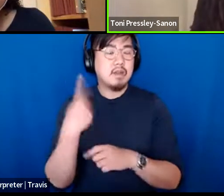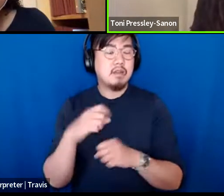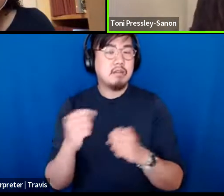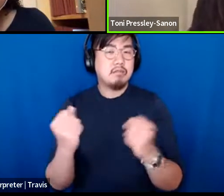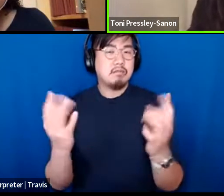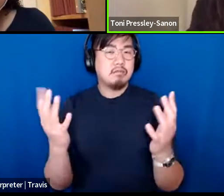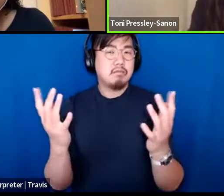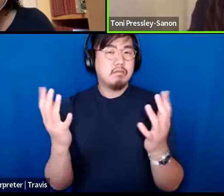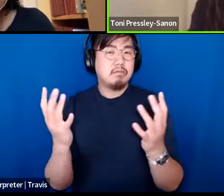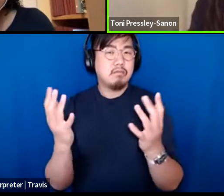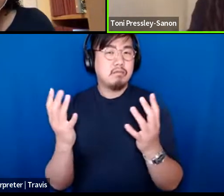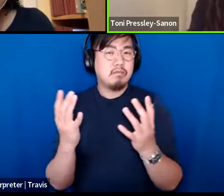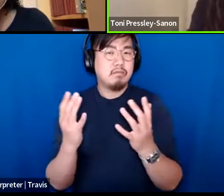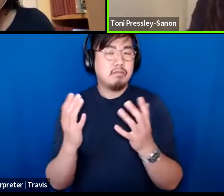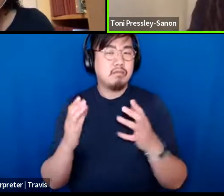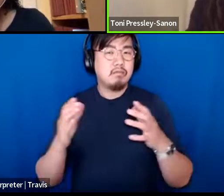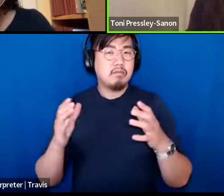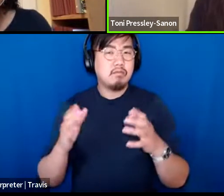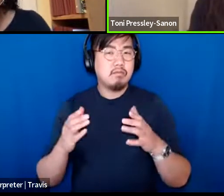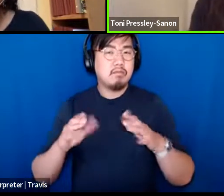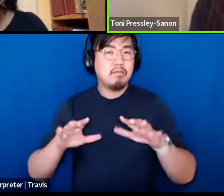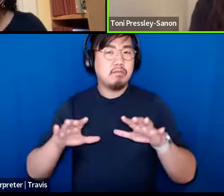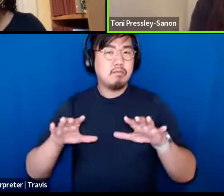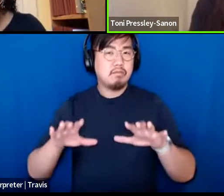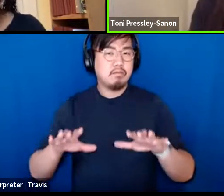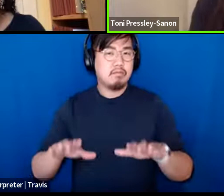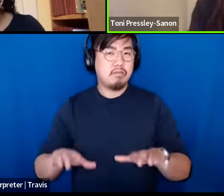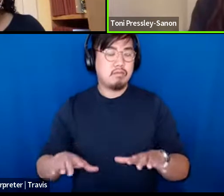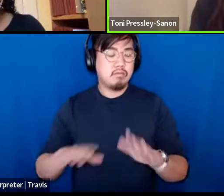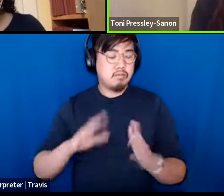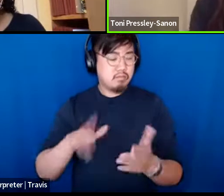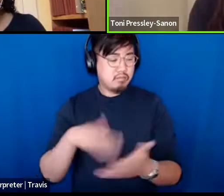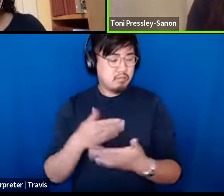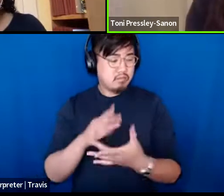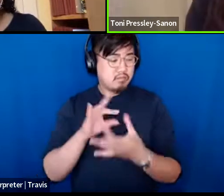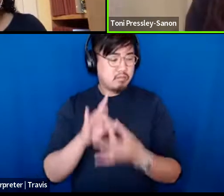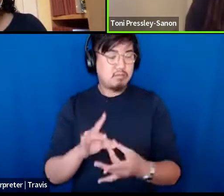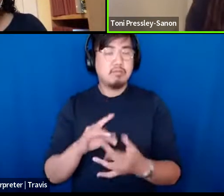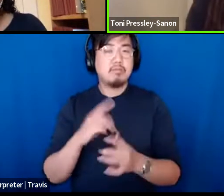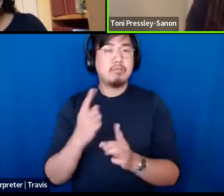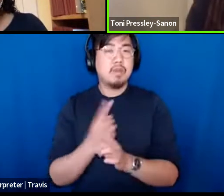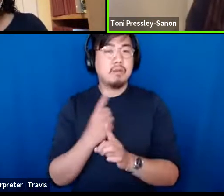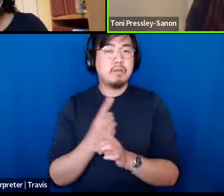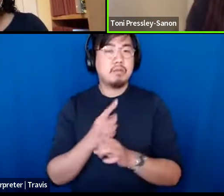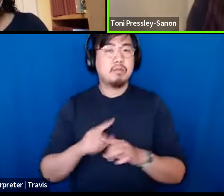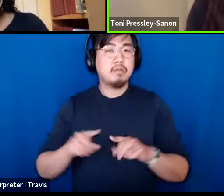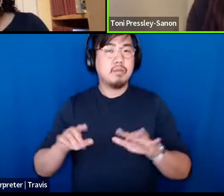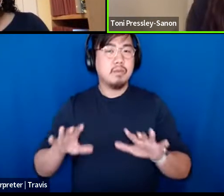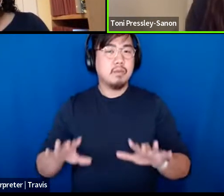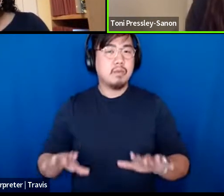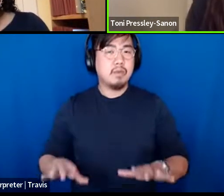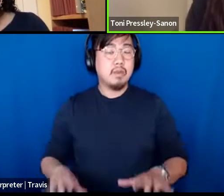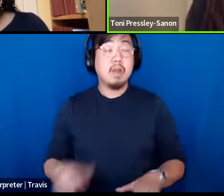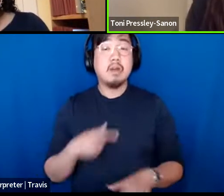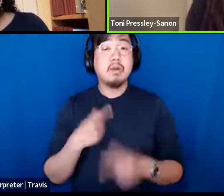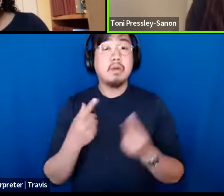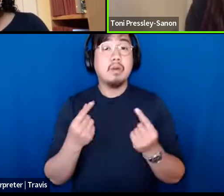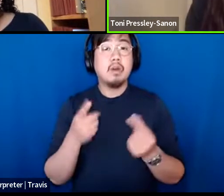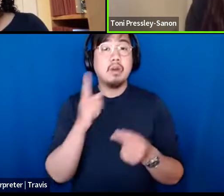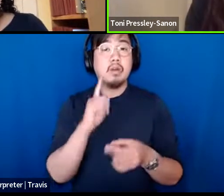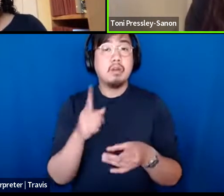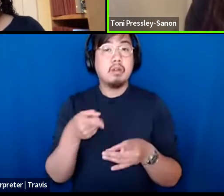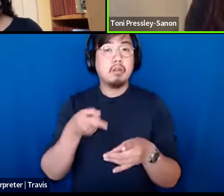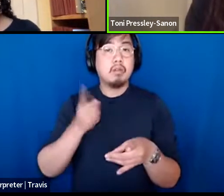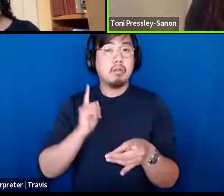just to let us arrive properly. And so I will ring a bell, and we